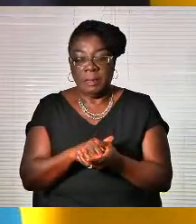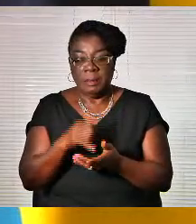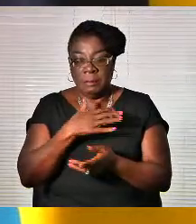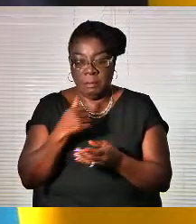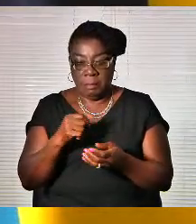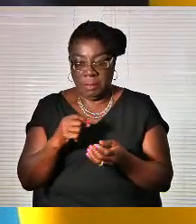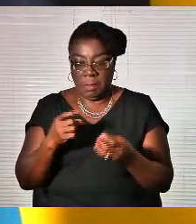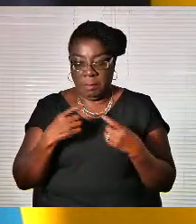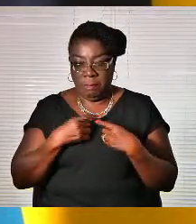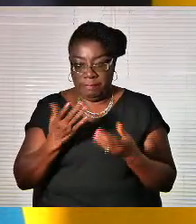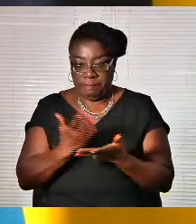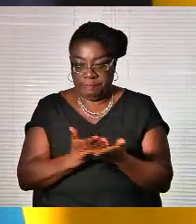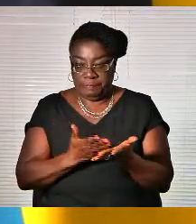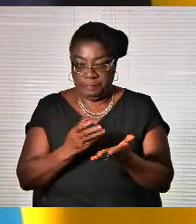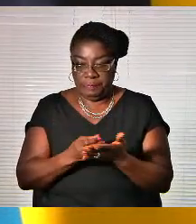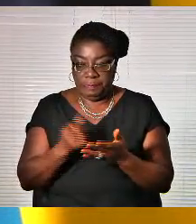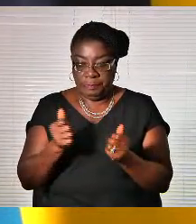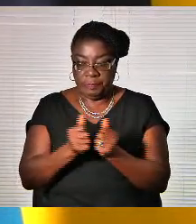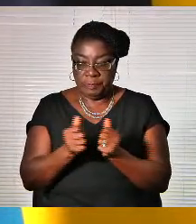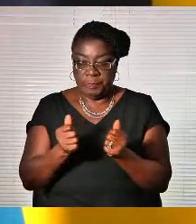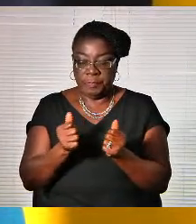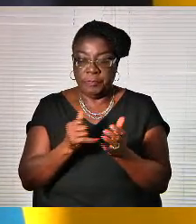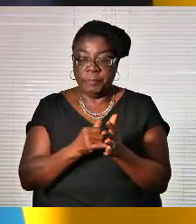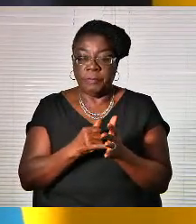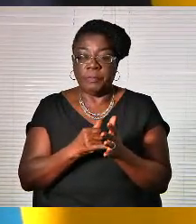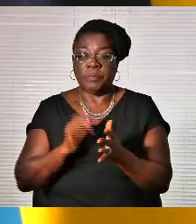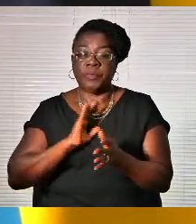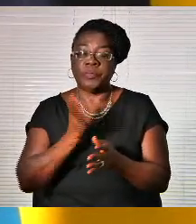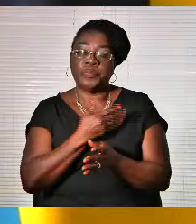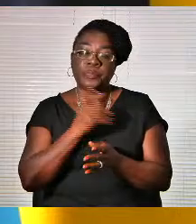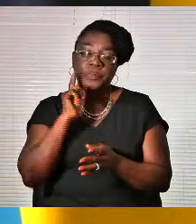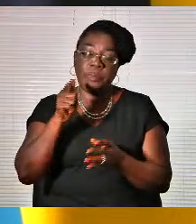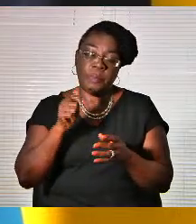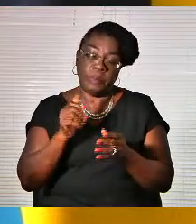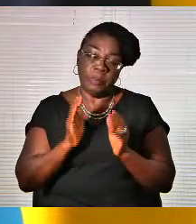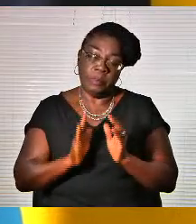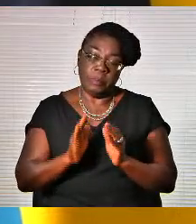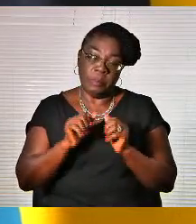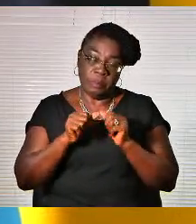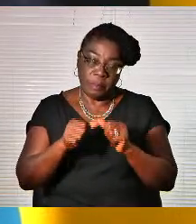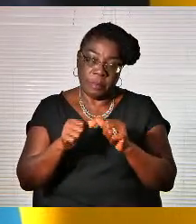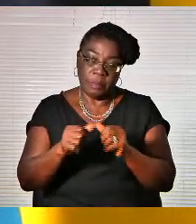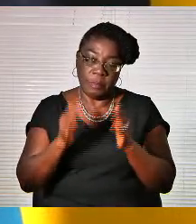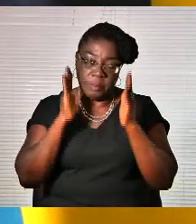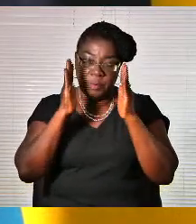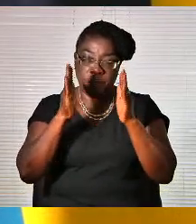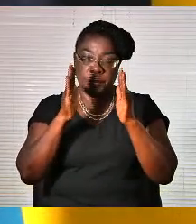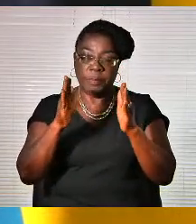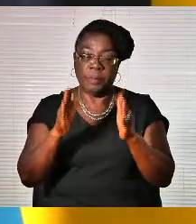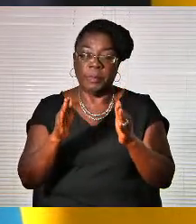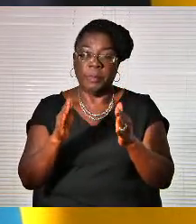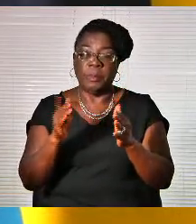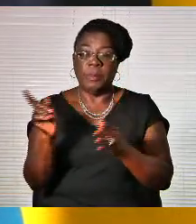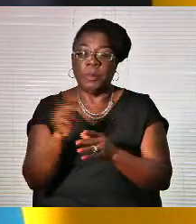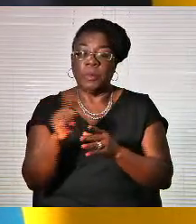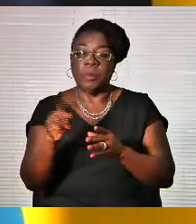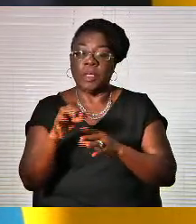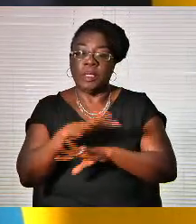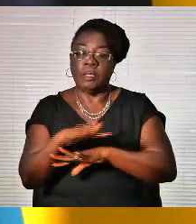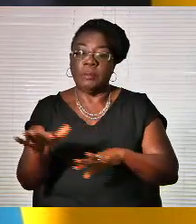some success with it. But we will continue to monitor the cases and where they are happening and